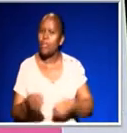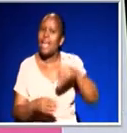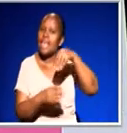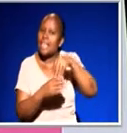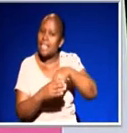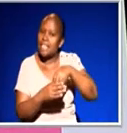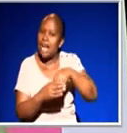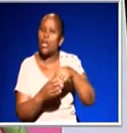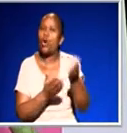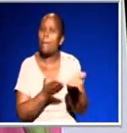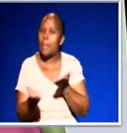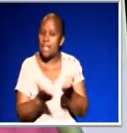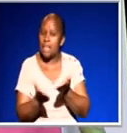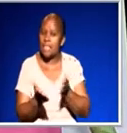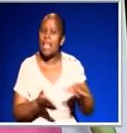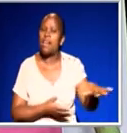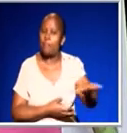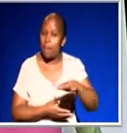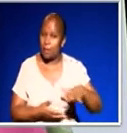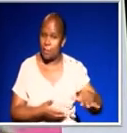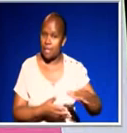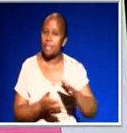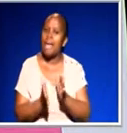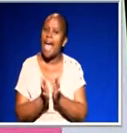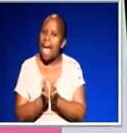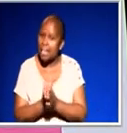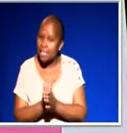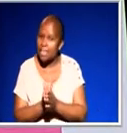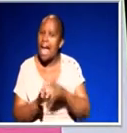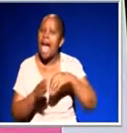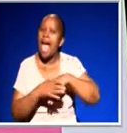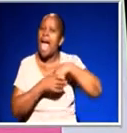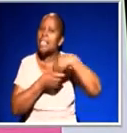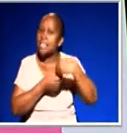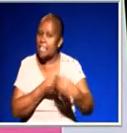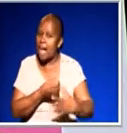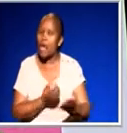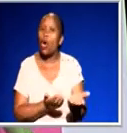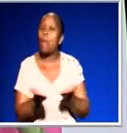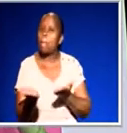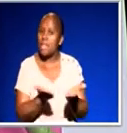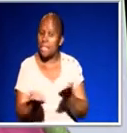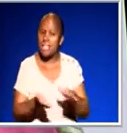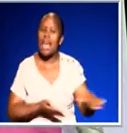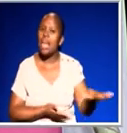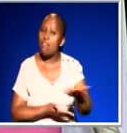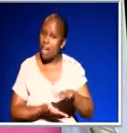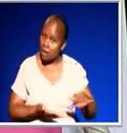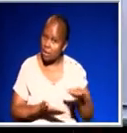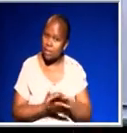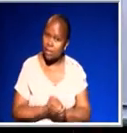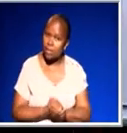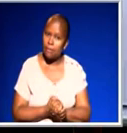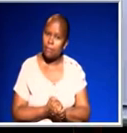internal business environment and external business environment.